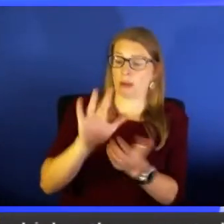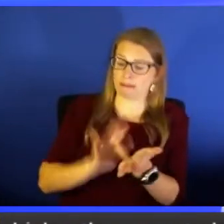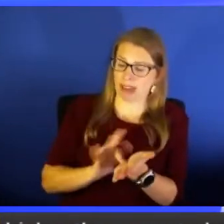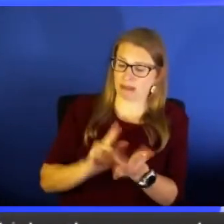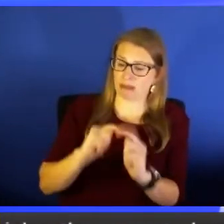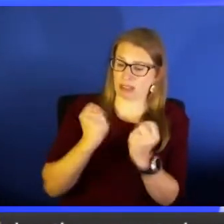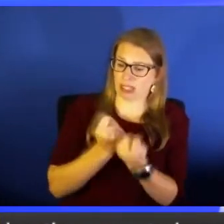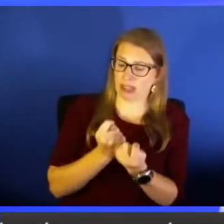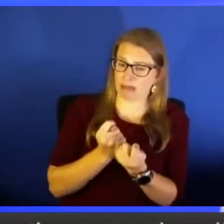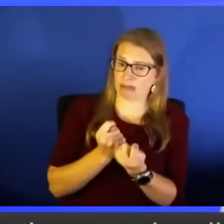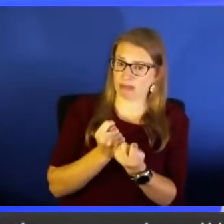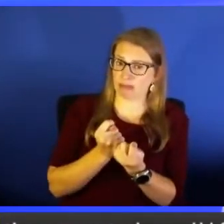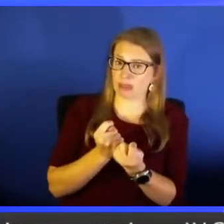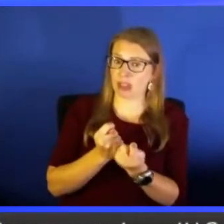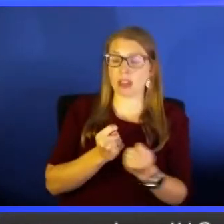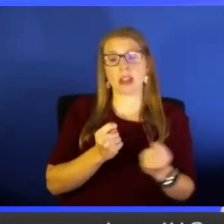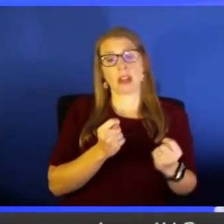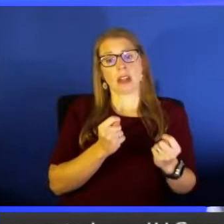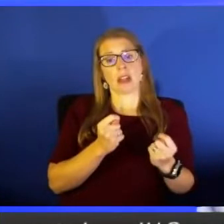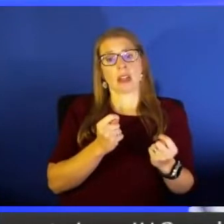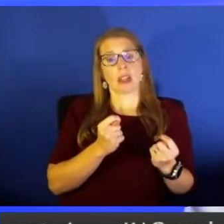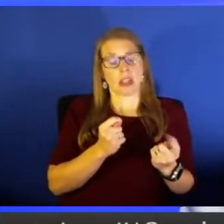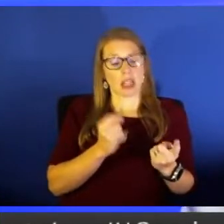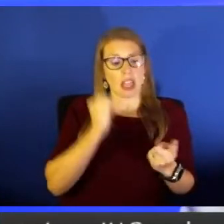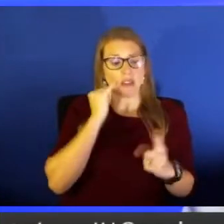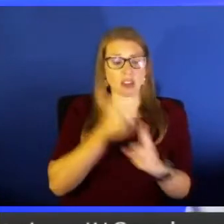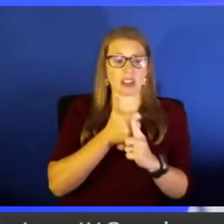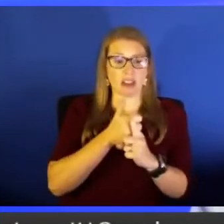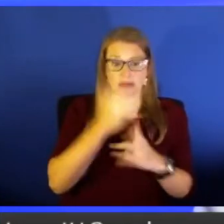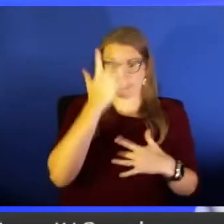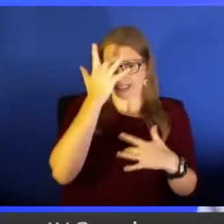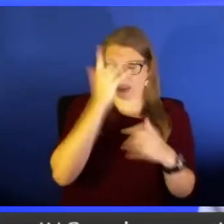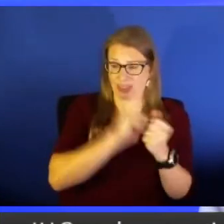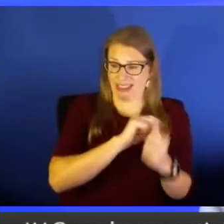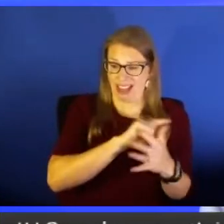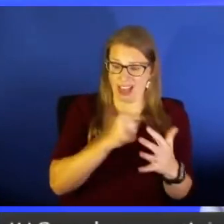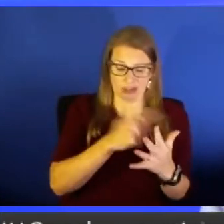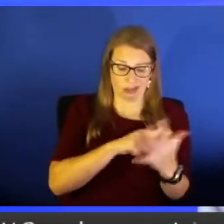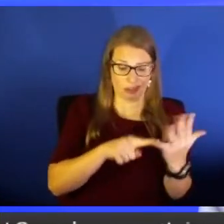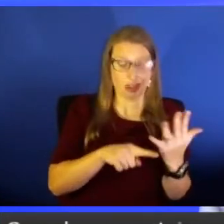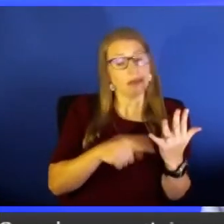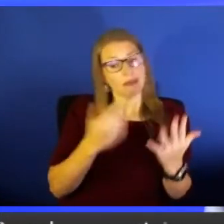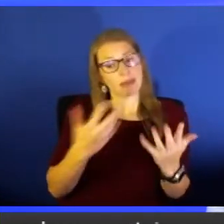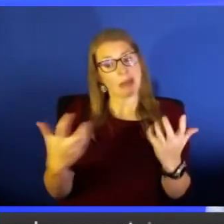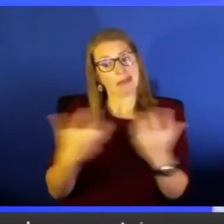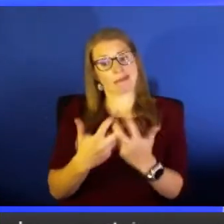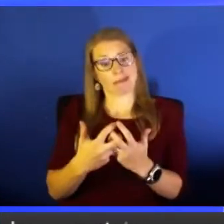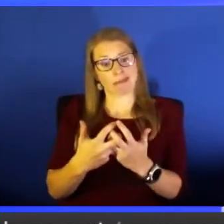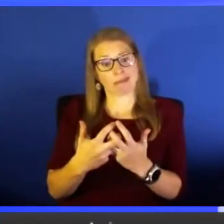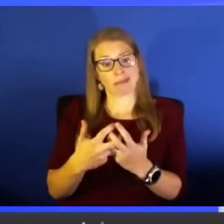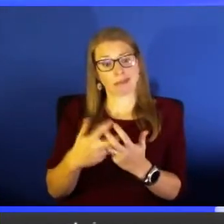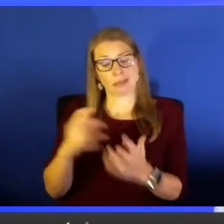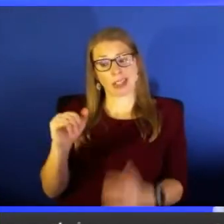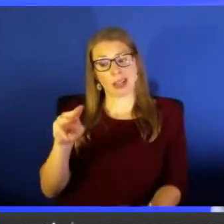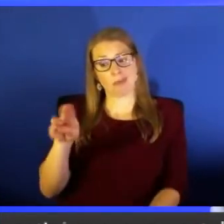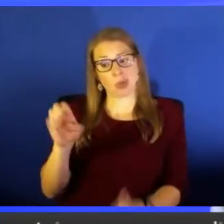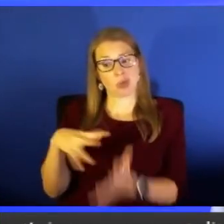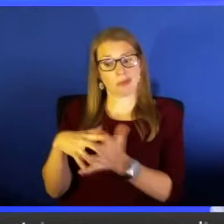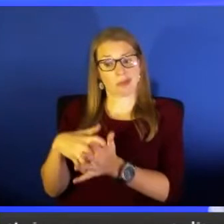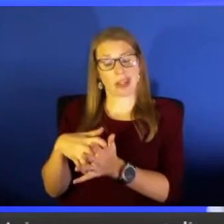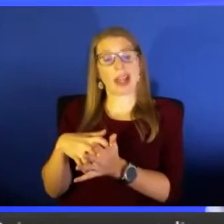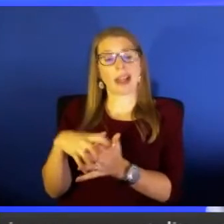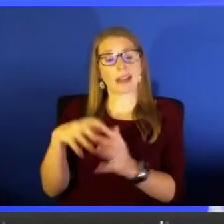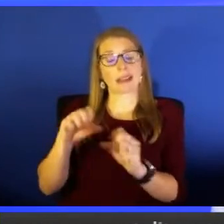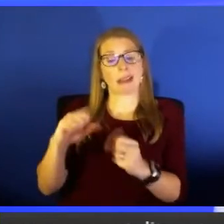other comorbid conditions, you would possibly qualify as immunosuppressed or immune compromised and be able to get that second